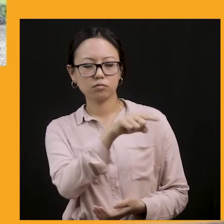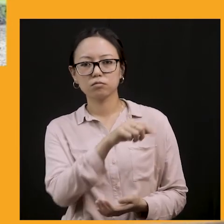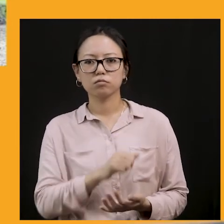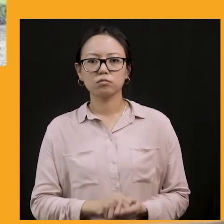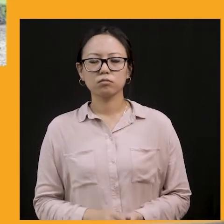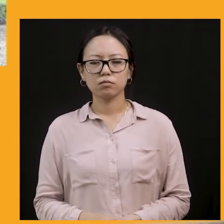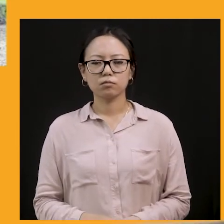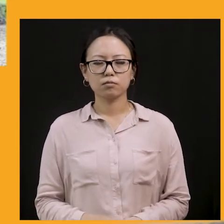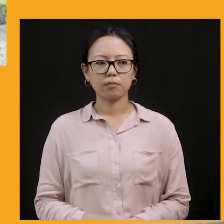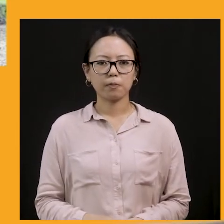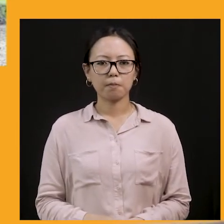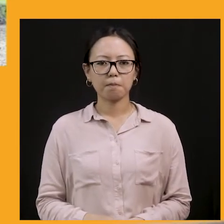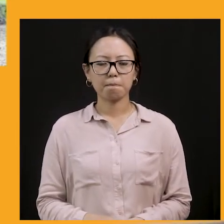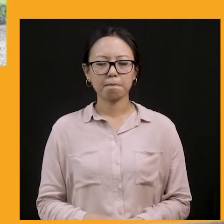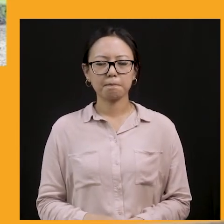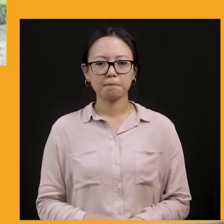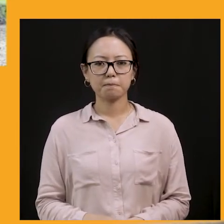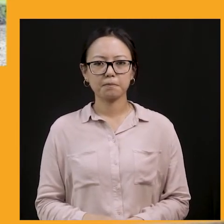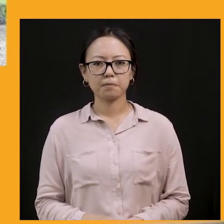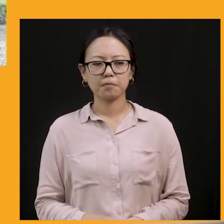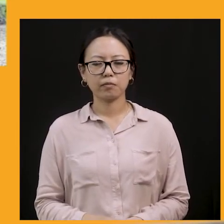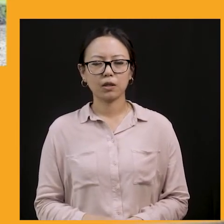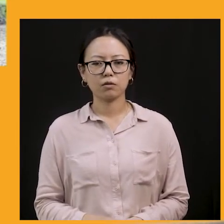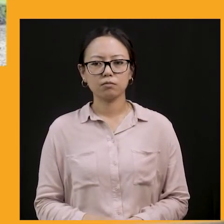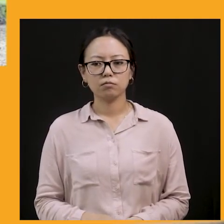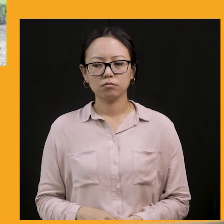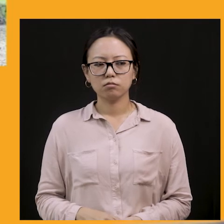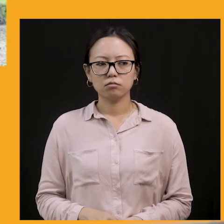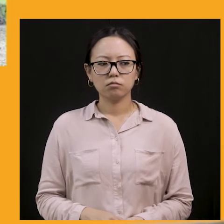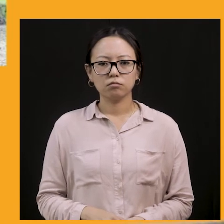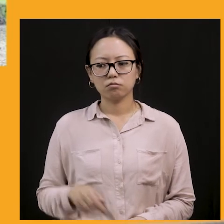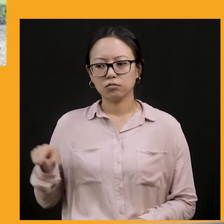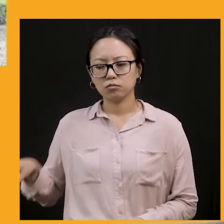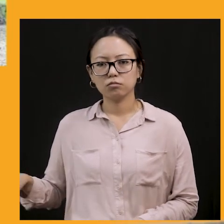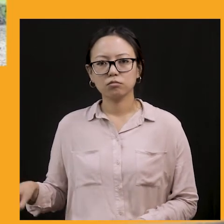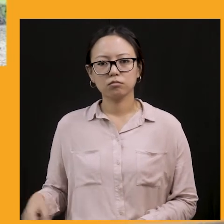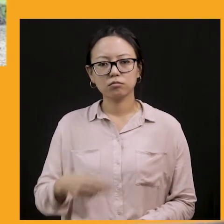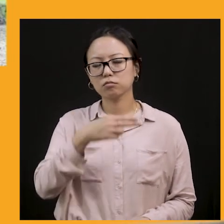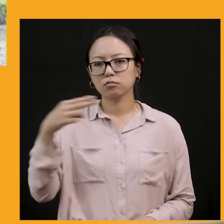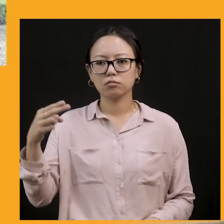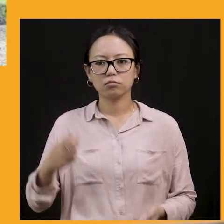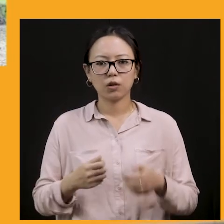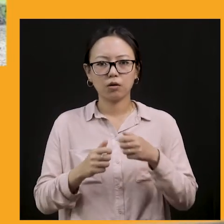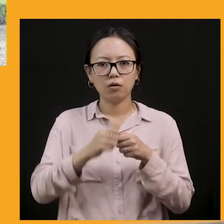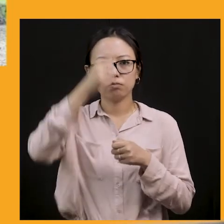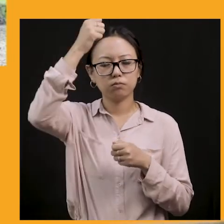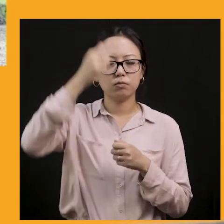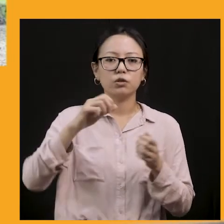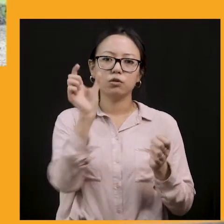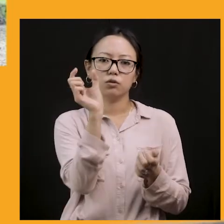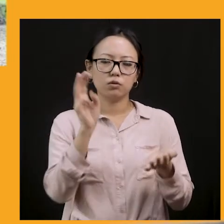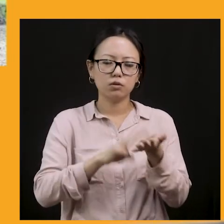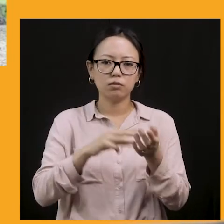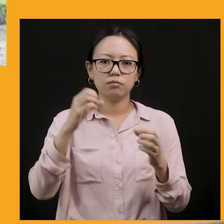see. Okay, so Areni has listed umbrella. So umbrella, we all